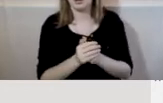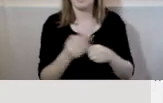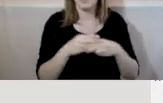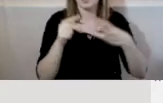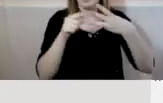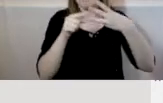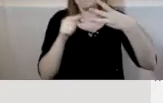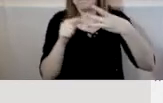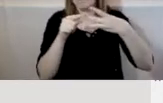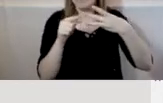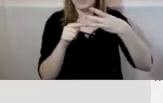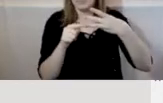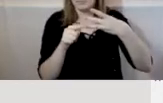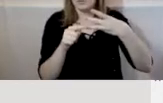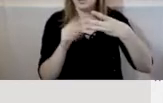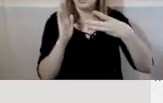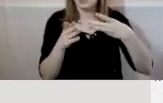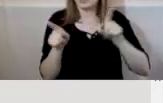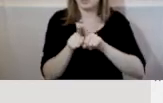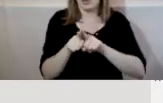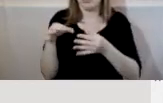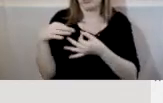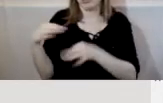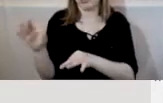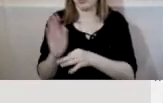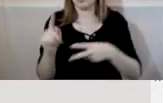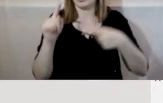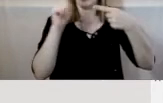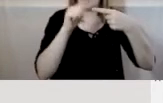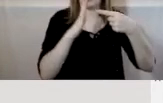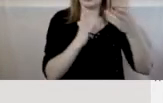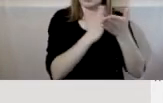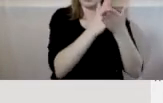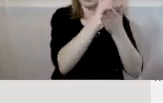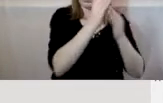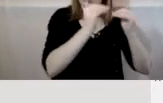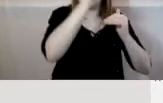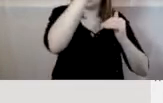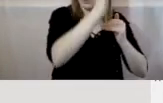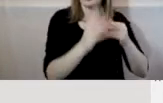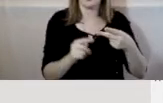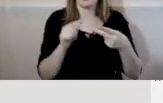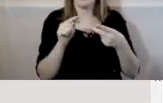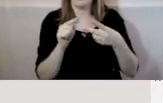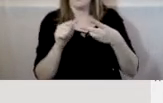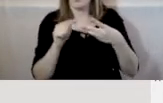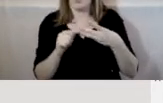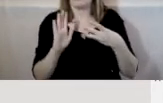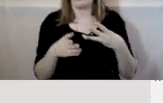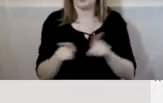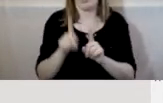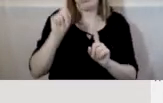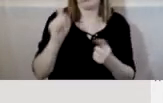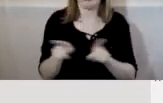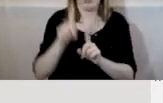levels classes go down. They are not, they not reach so much